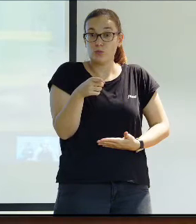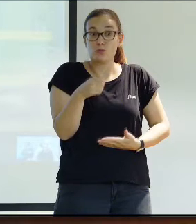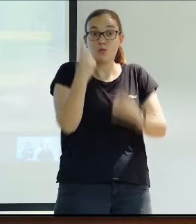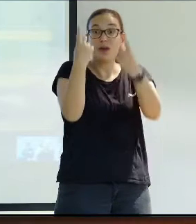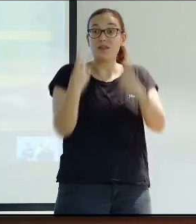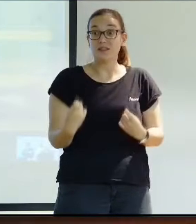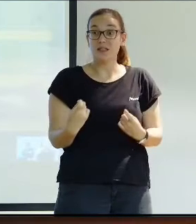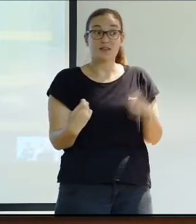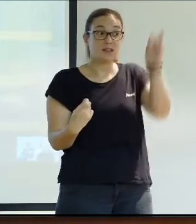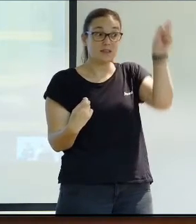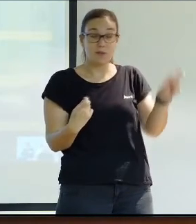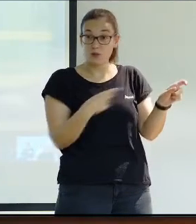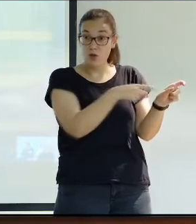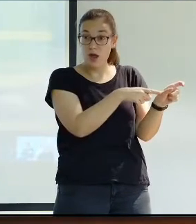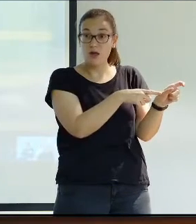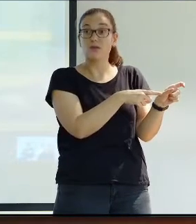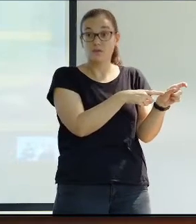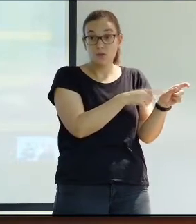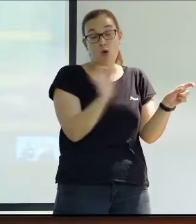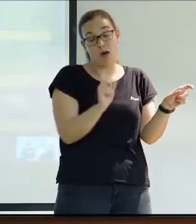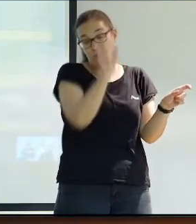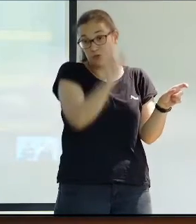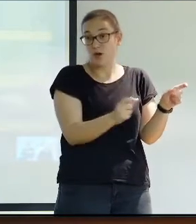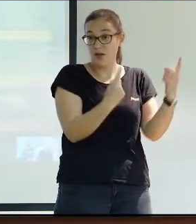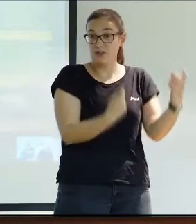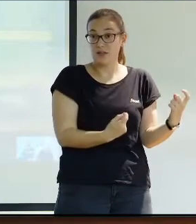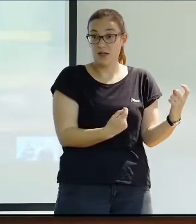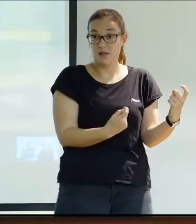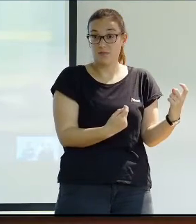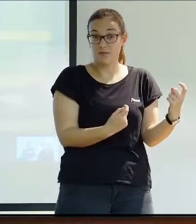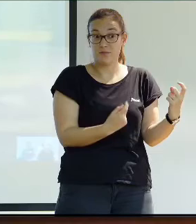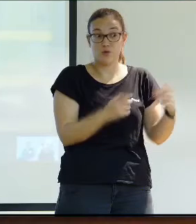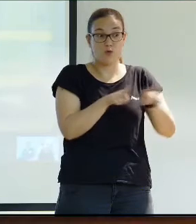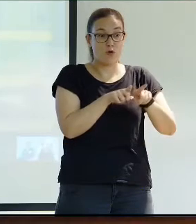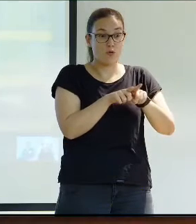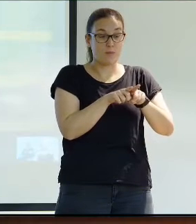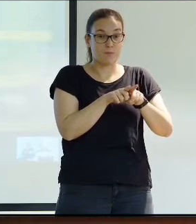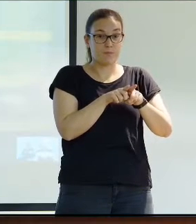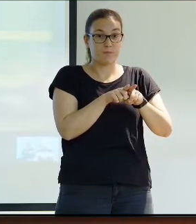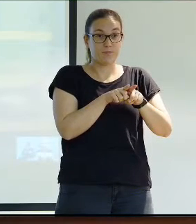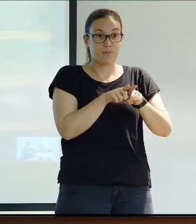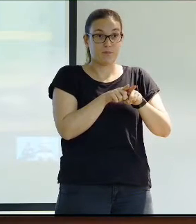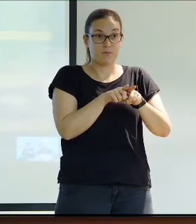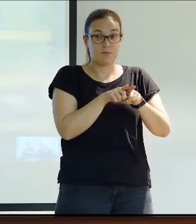require or the individual require has to be determined by oneself.